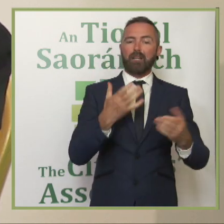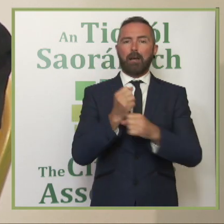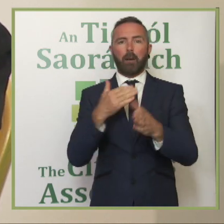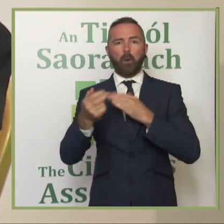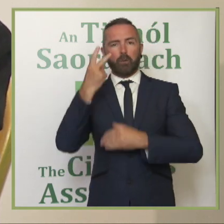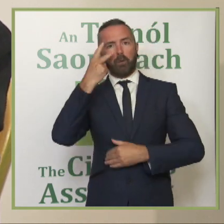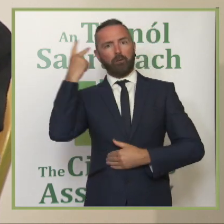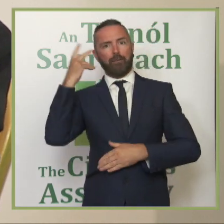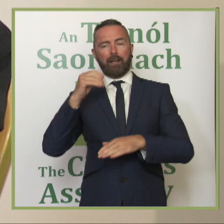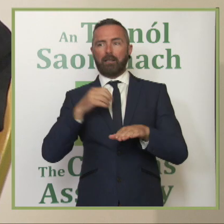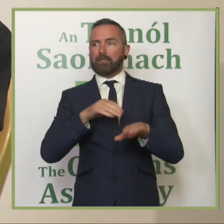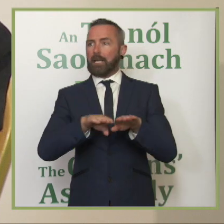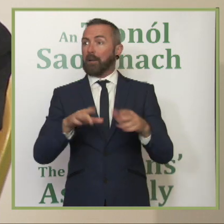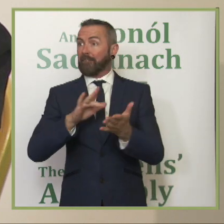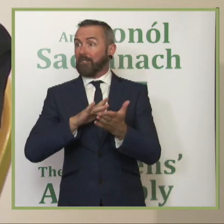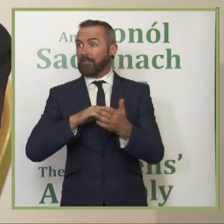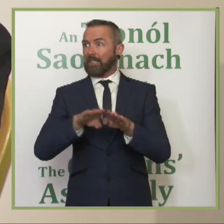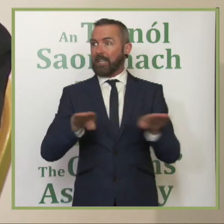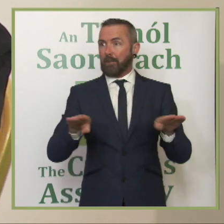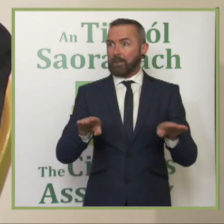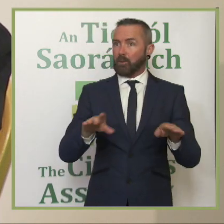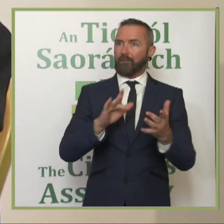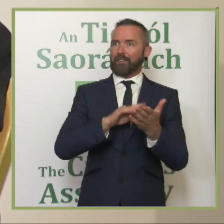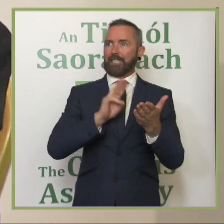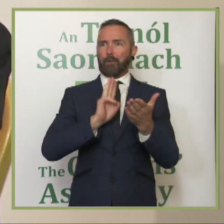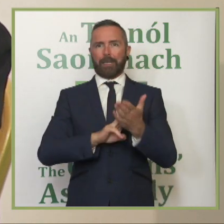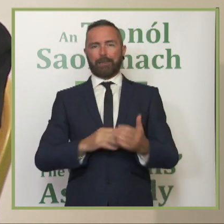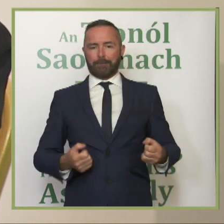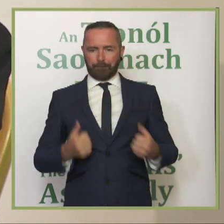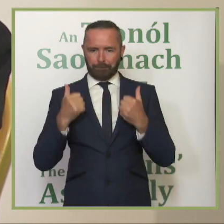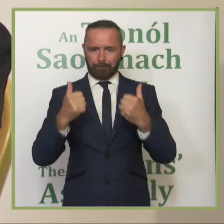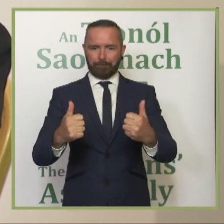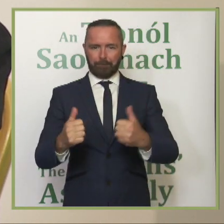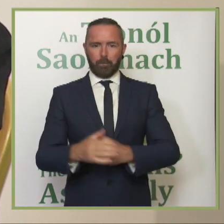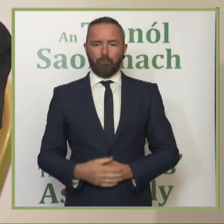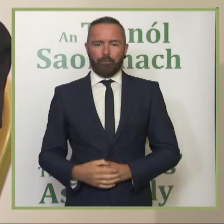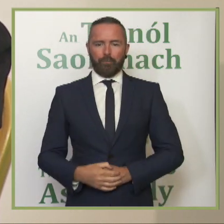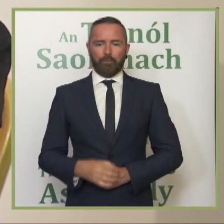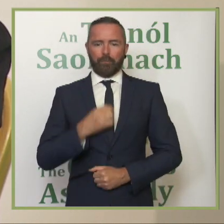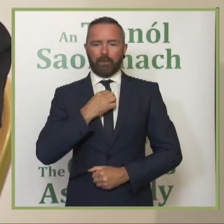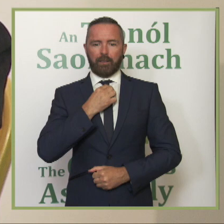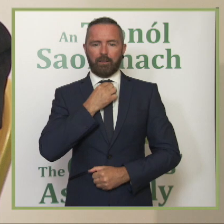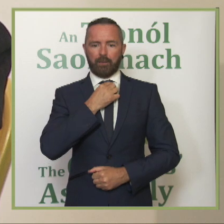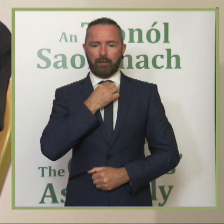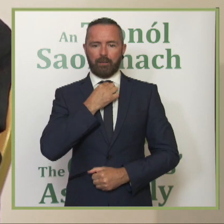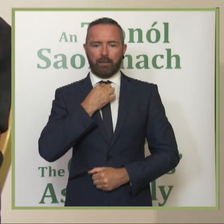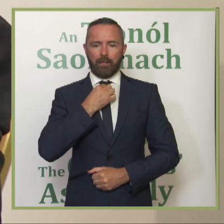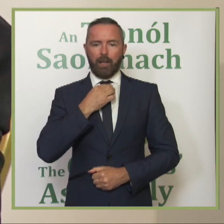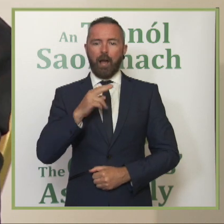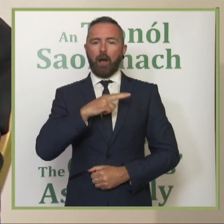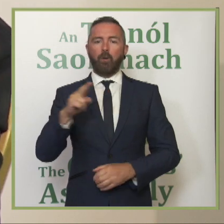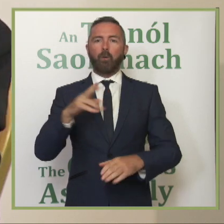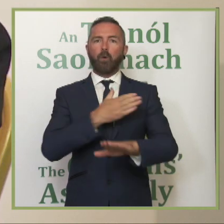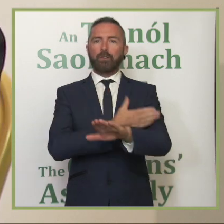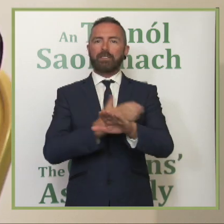reflect back from your table. We've 15 tables, so it's 15 minutes. I'm not going to go 1 to 15 because then you're all just prepared, and then the table